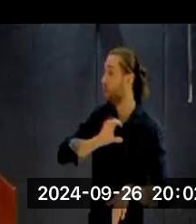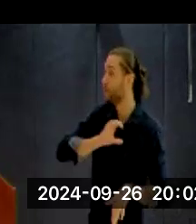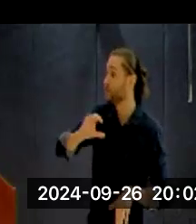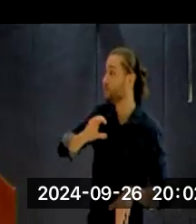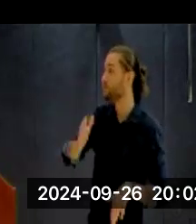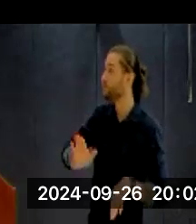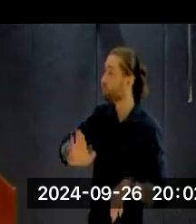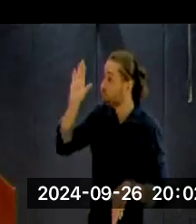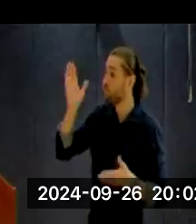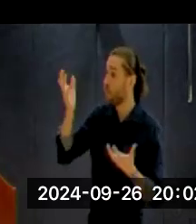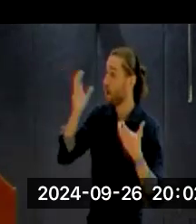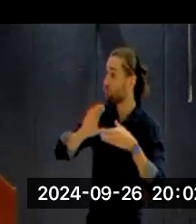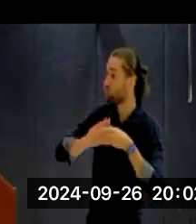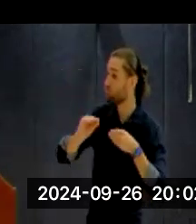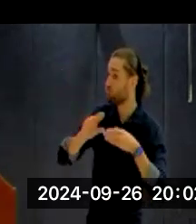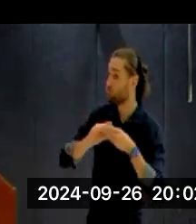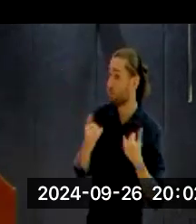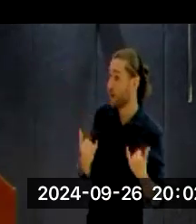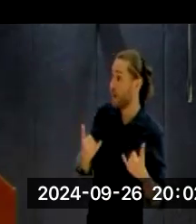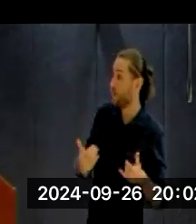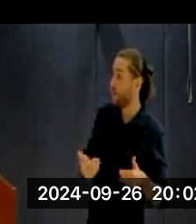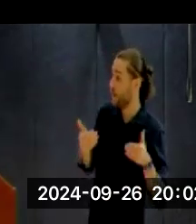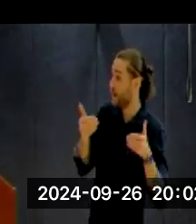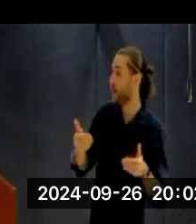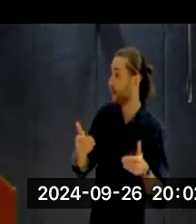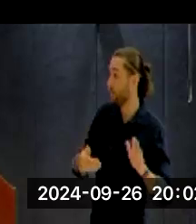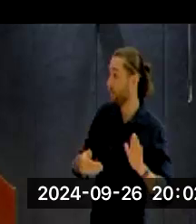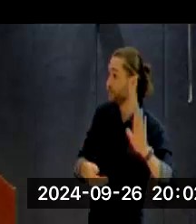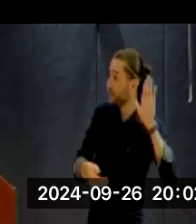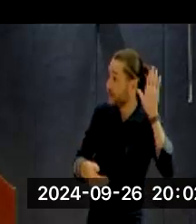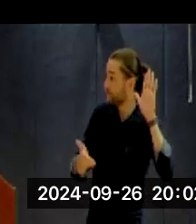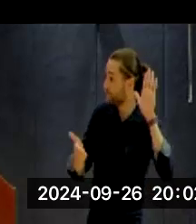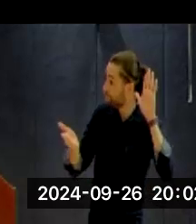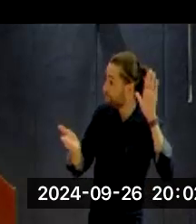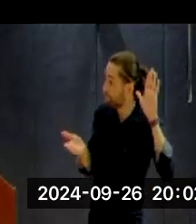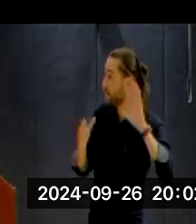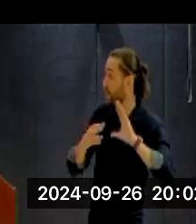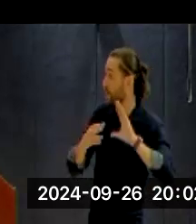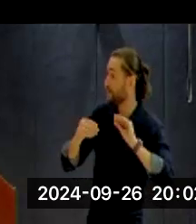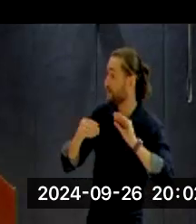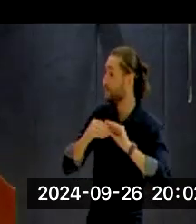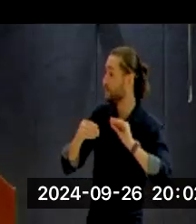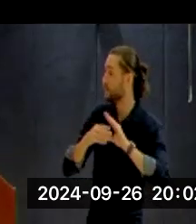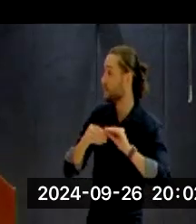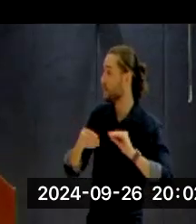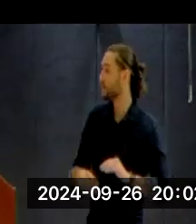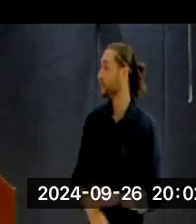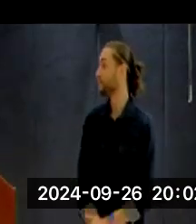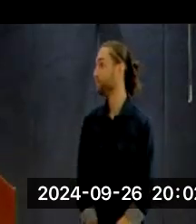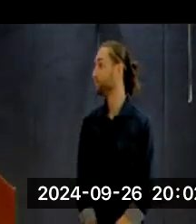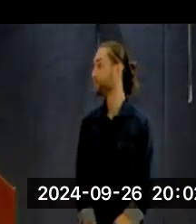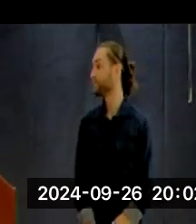to say anything, let's go ahead and if you can raise your hands, we'll start with comments. Anyone?